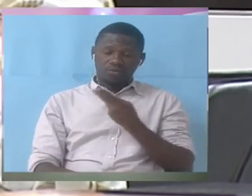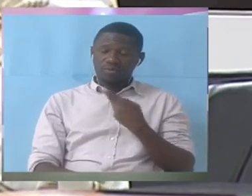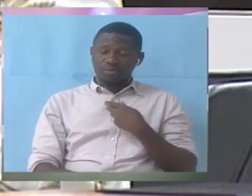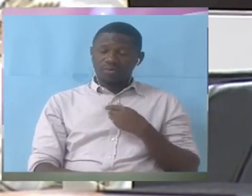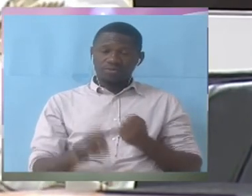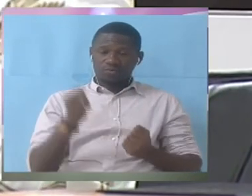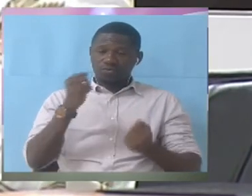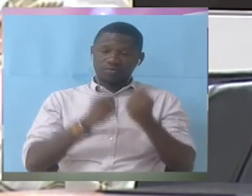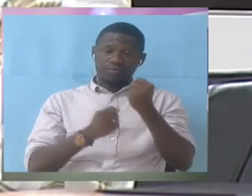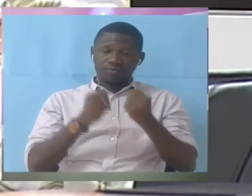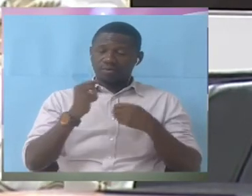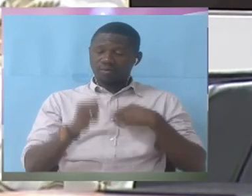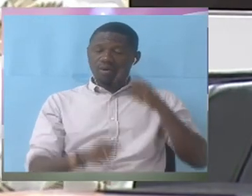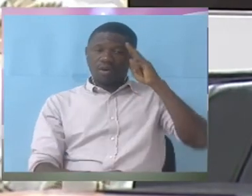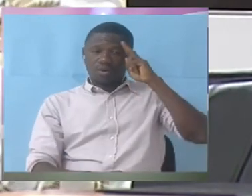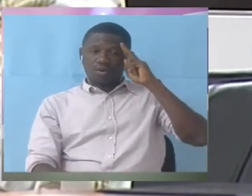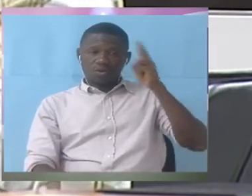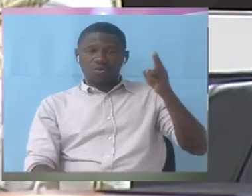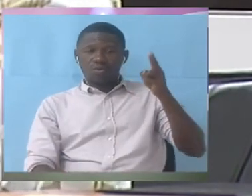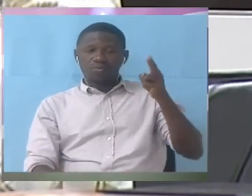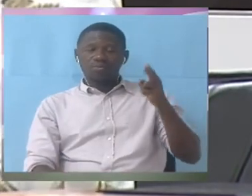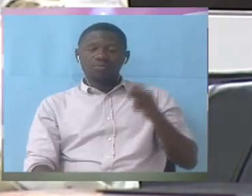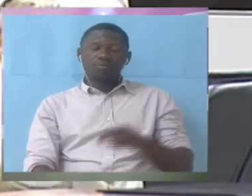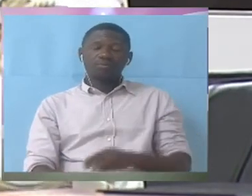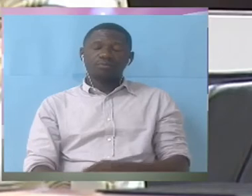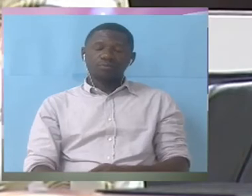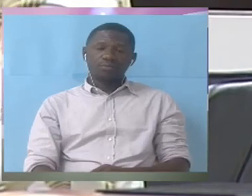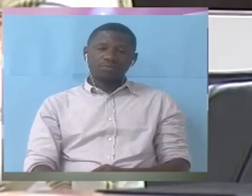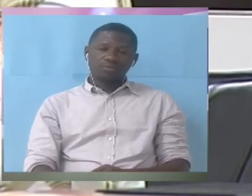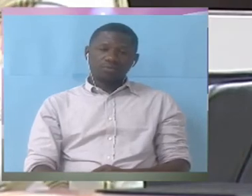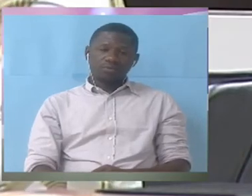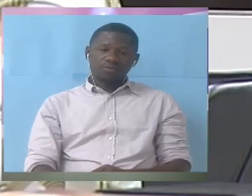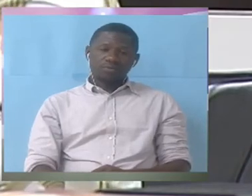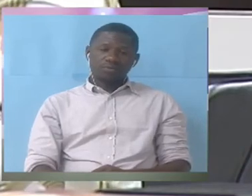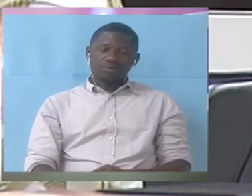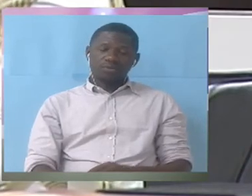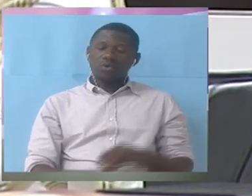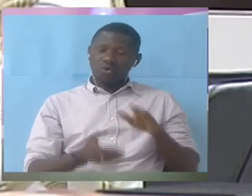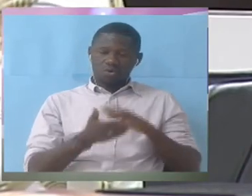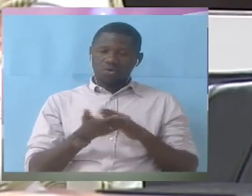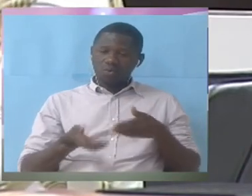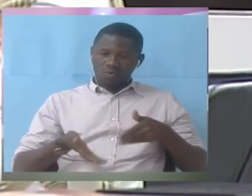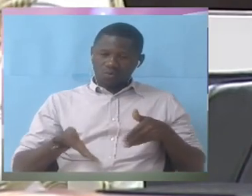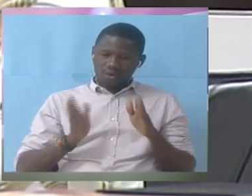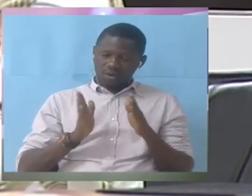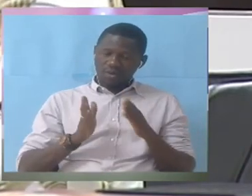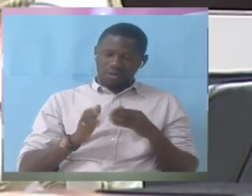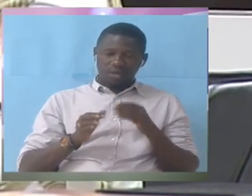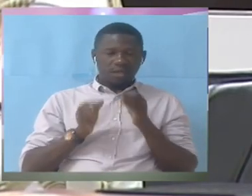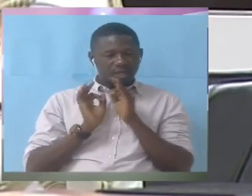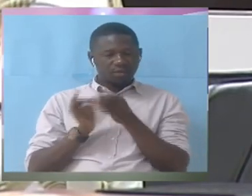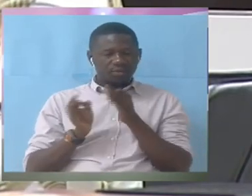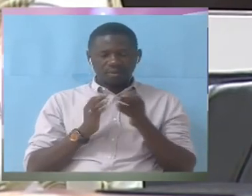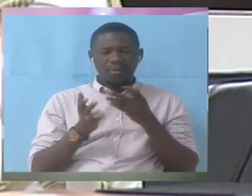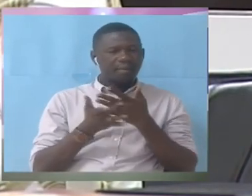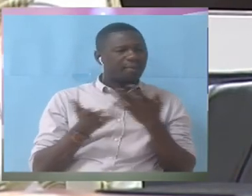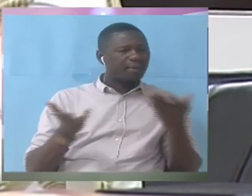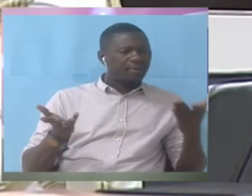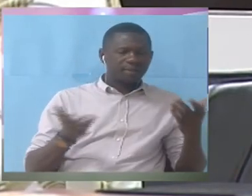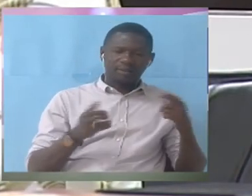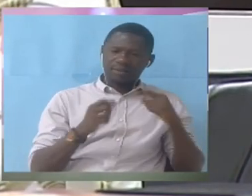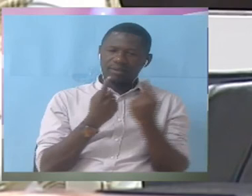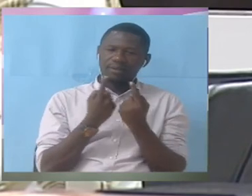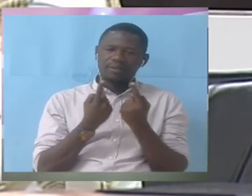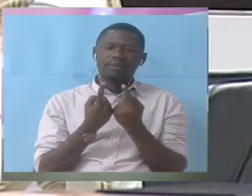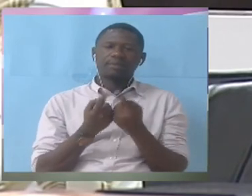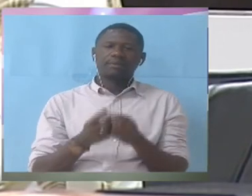home. Ñun ñaar rek mu daldi ma dawal yobbu ma kër. Well, on the way he told me a lot of things. Bañu dem day ca yoon wa amna lu bari